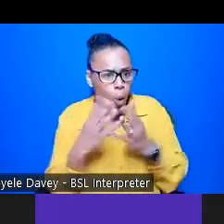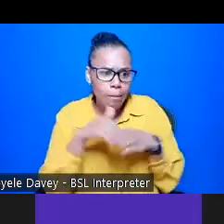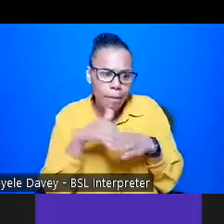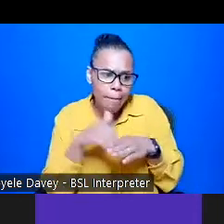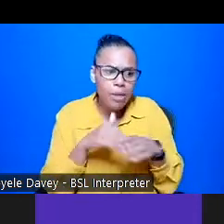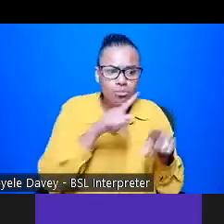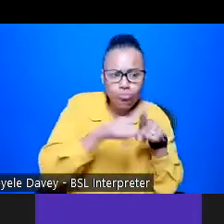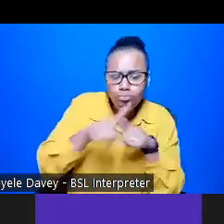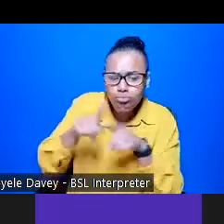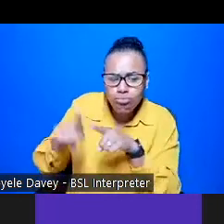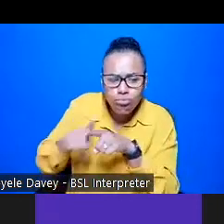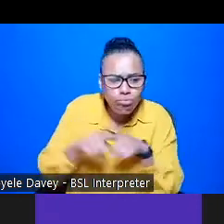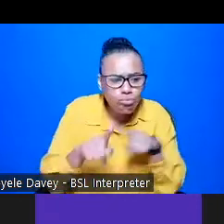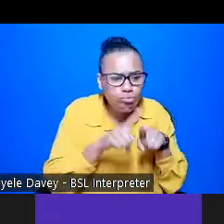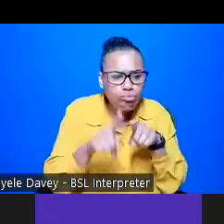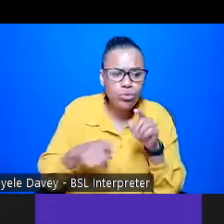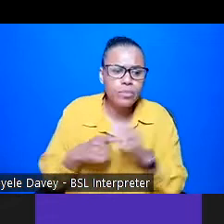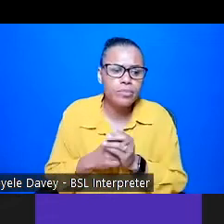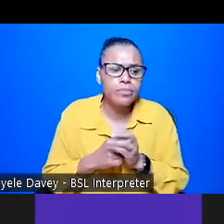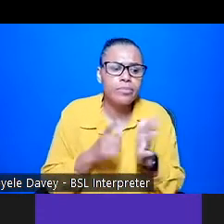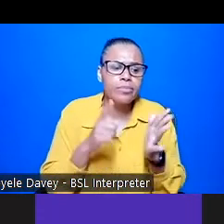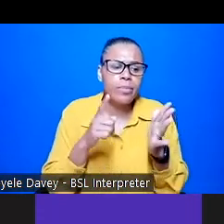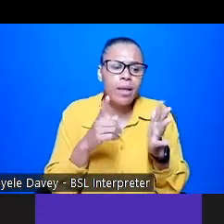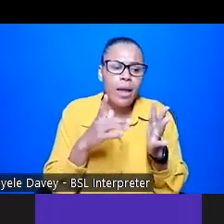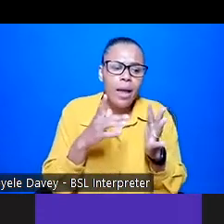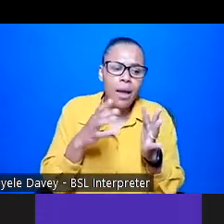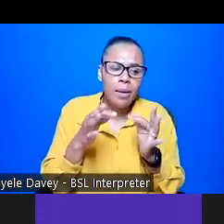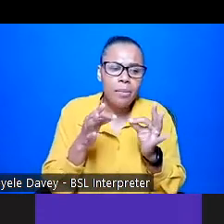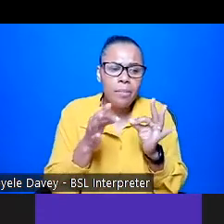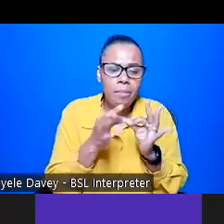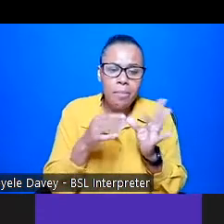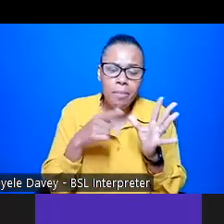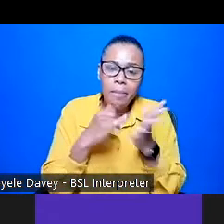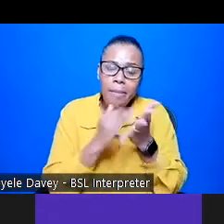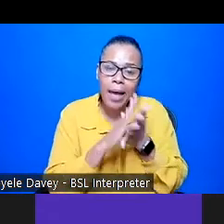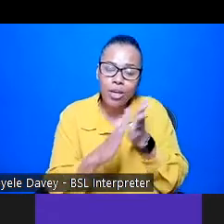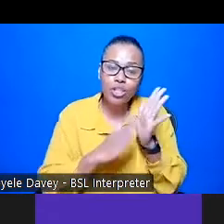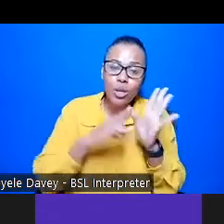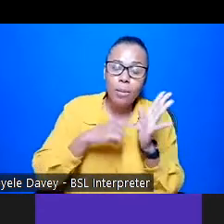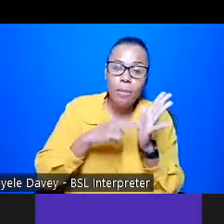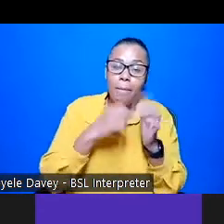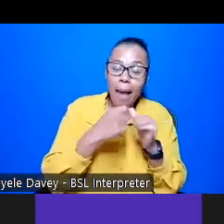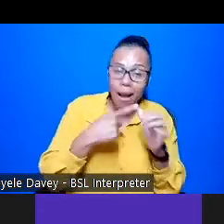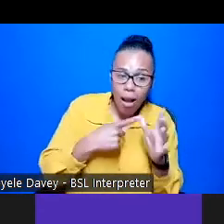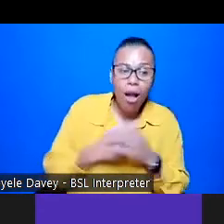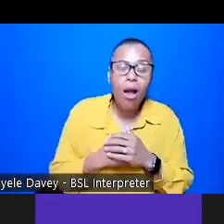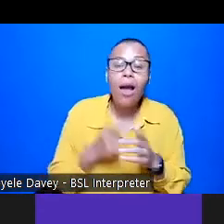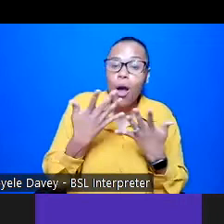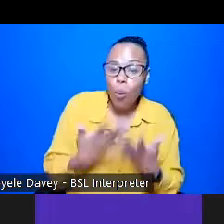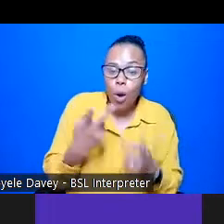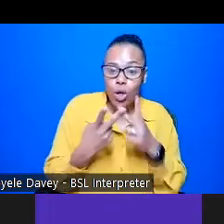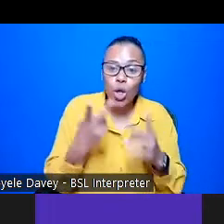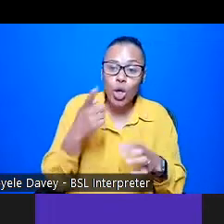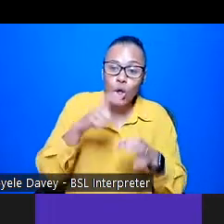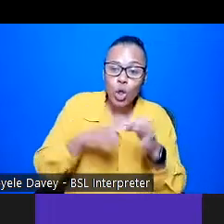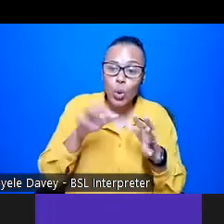at British Wheelchair Basketball, Manisha Taylor, who will be joining us later for the Q&A panel, who is currently at QPR FC,